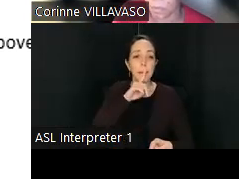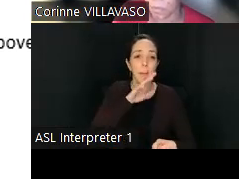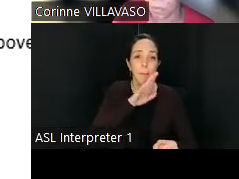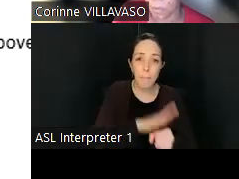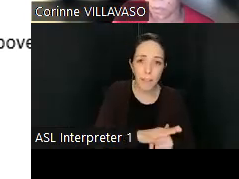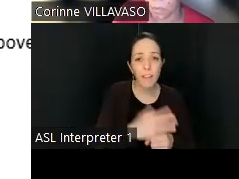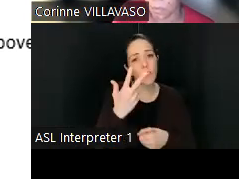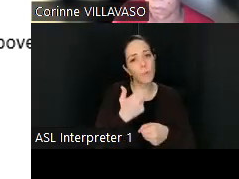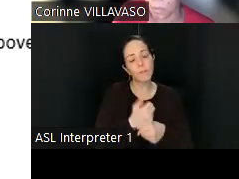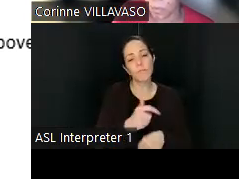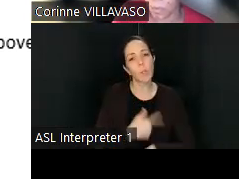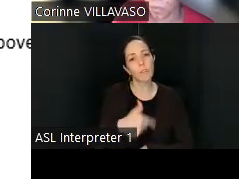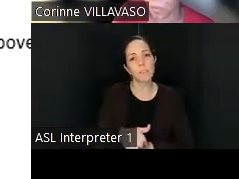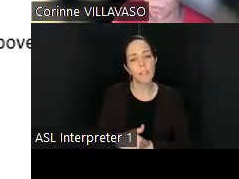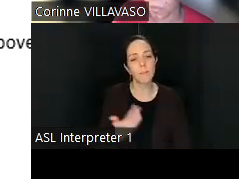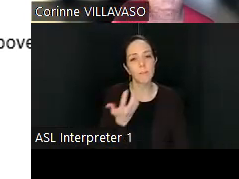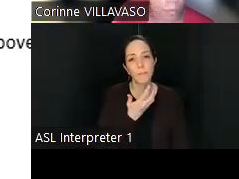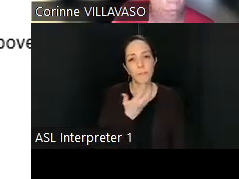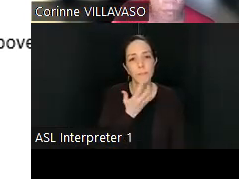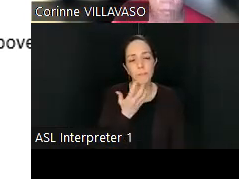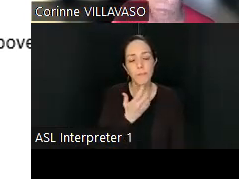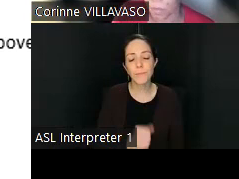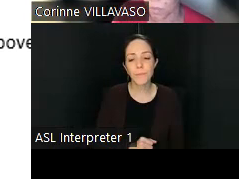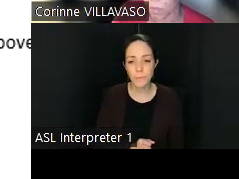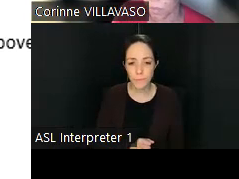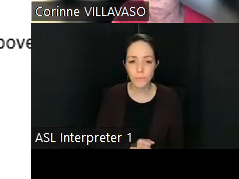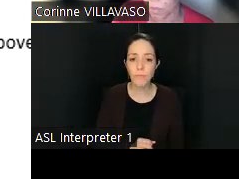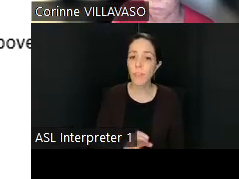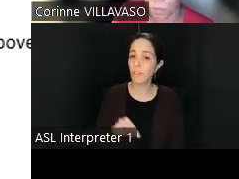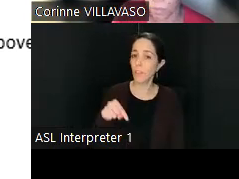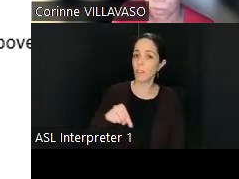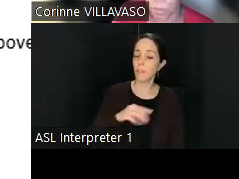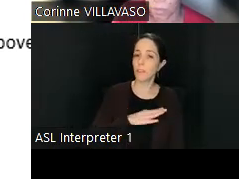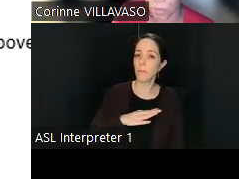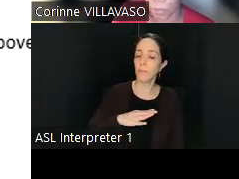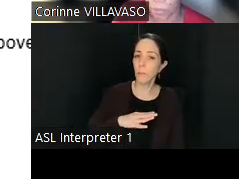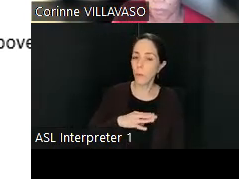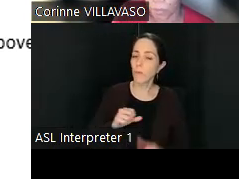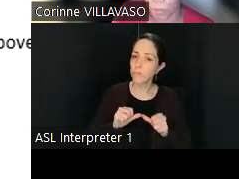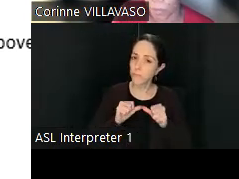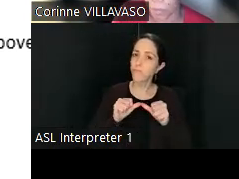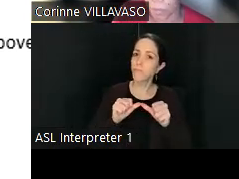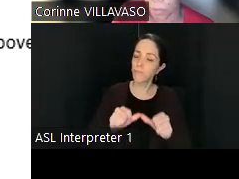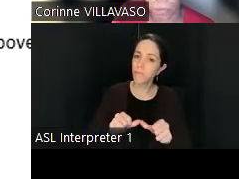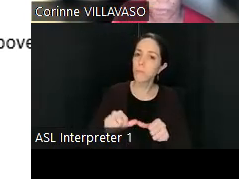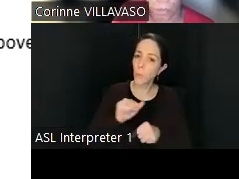is a long time. And if this goes, this board does the work that we're proposing it to